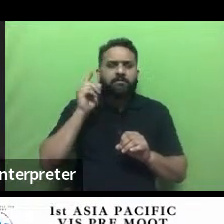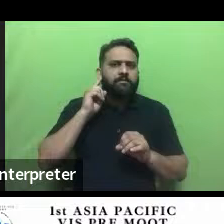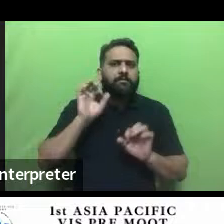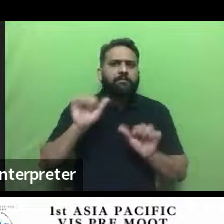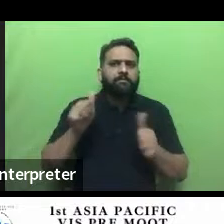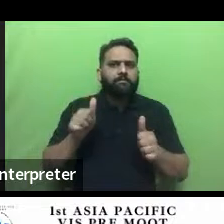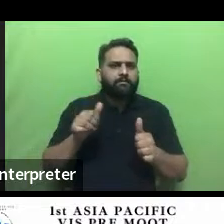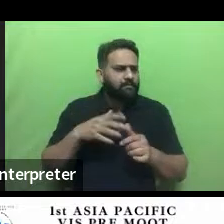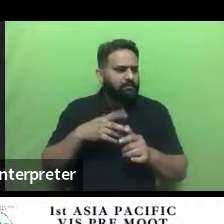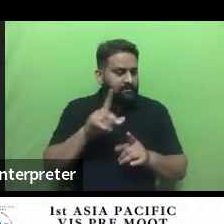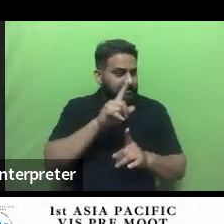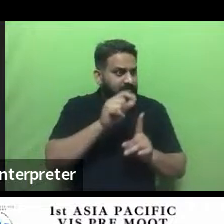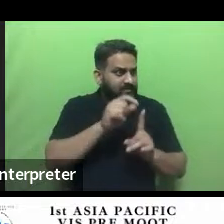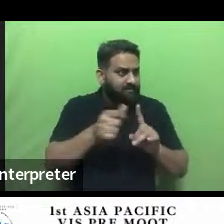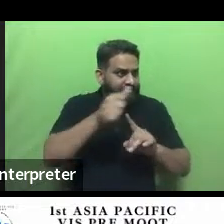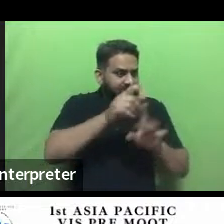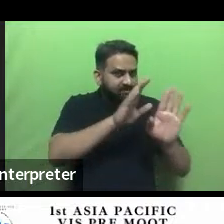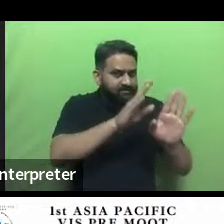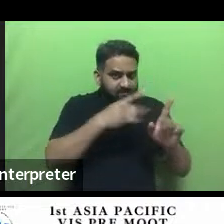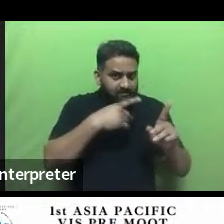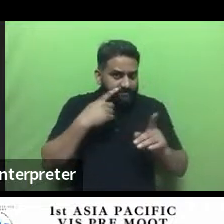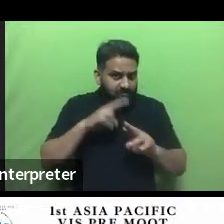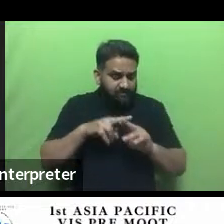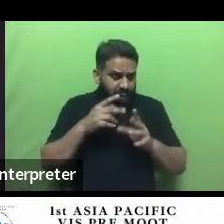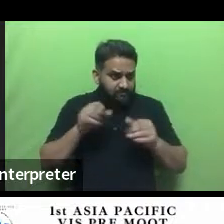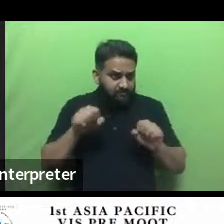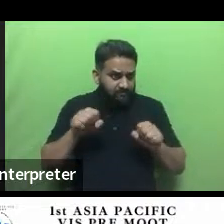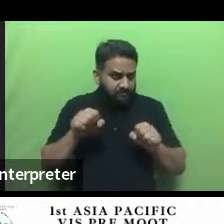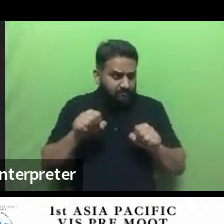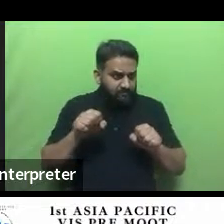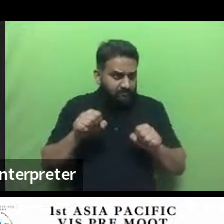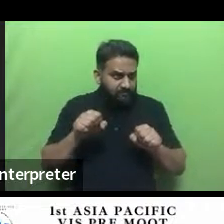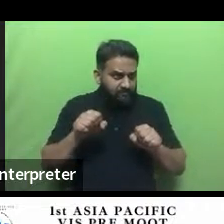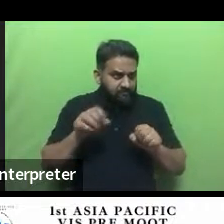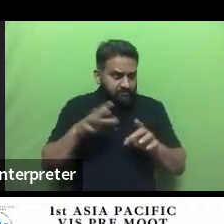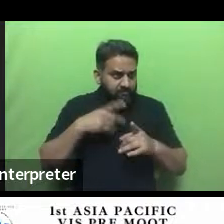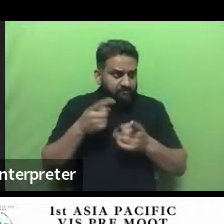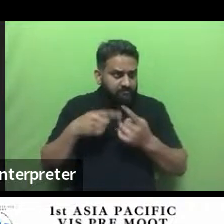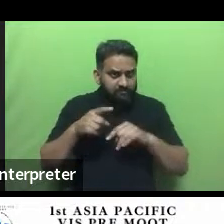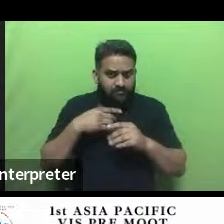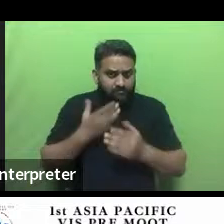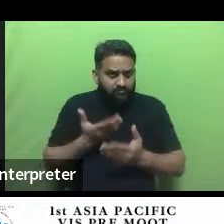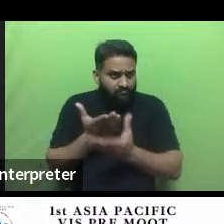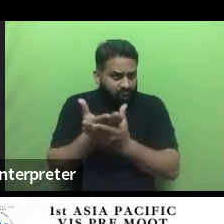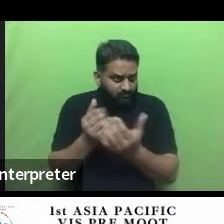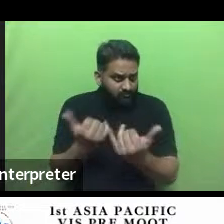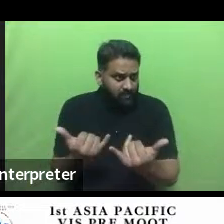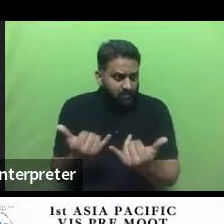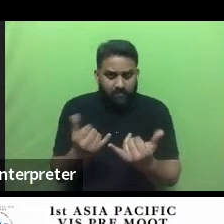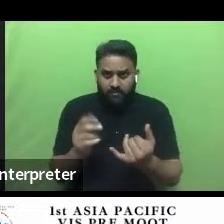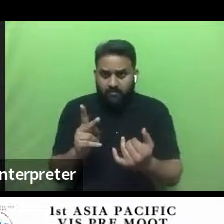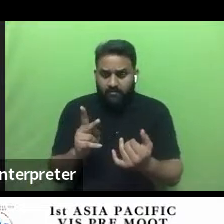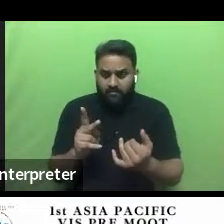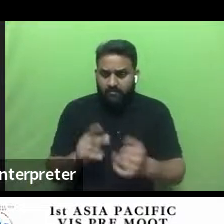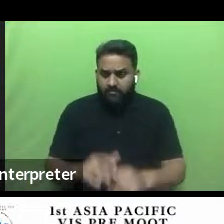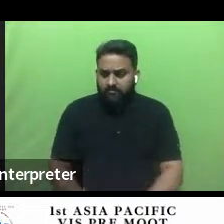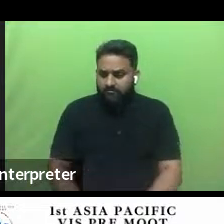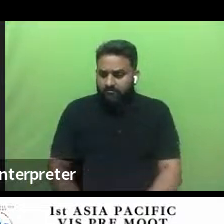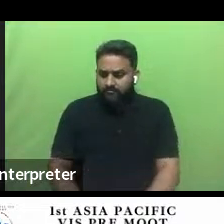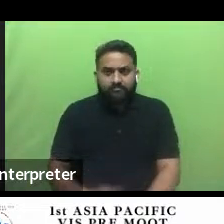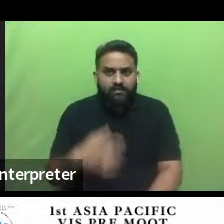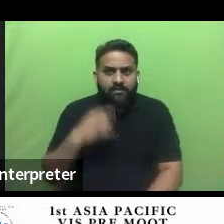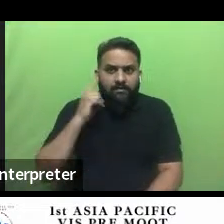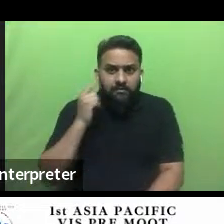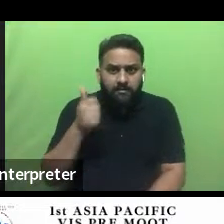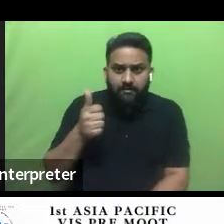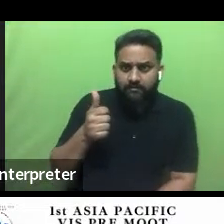Madam President, with your permission, if I may begin with my submissions. Am I audible?